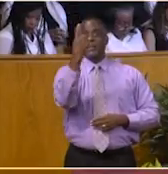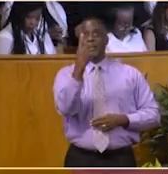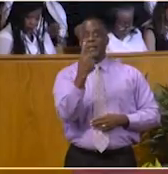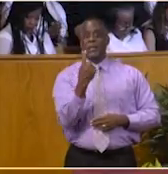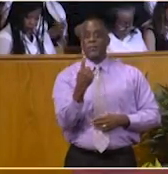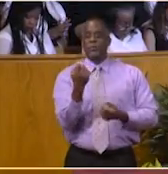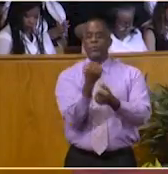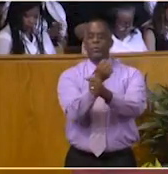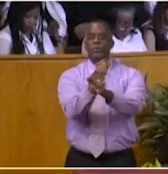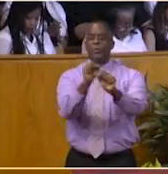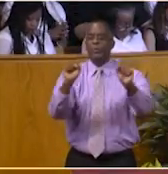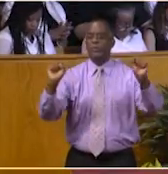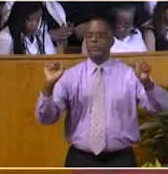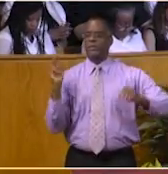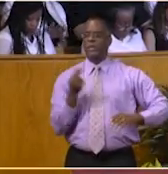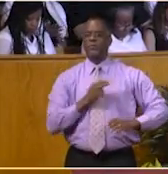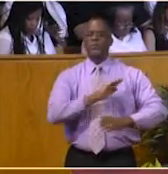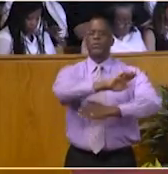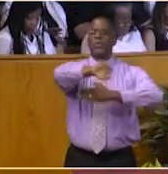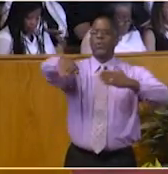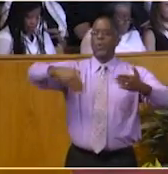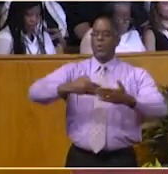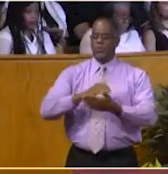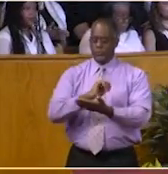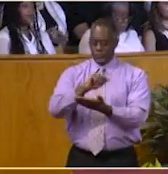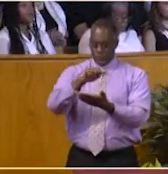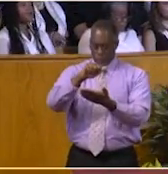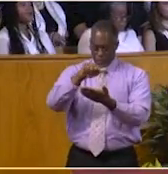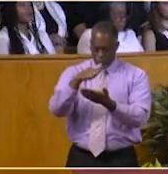to save us all, amen.